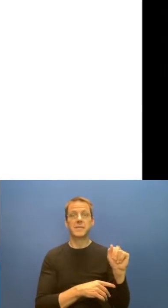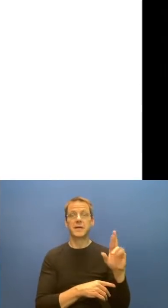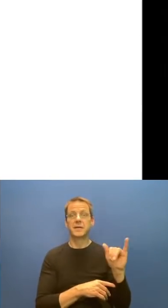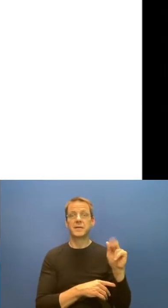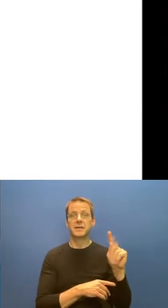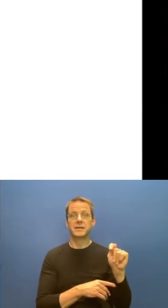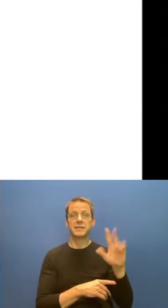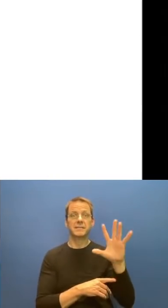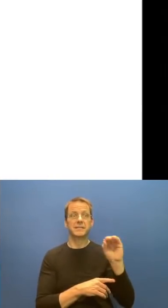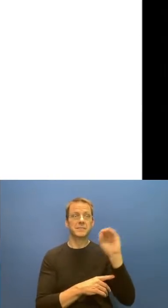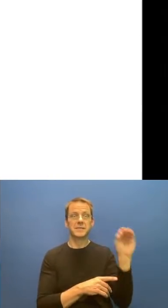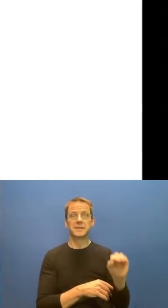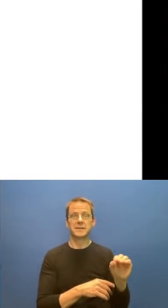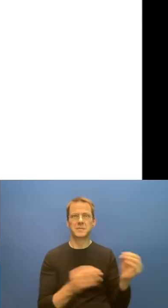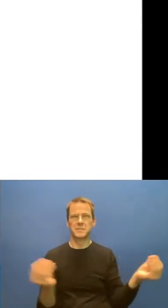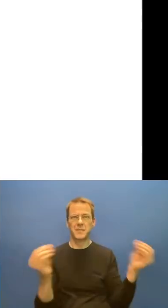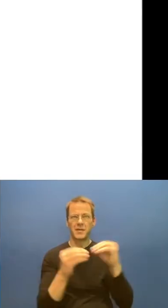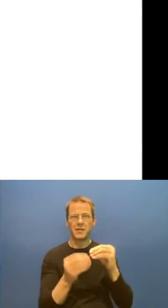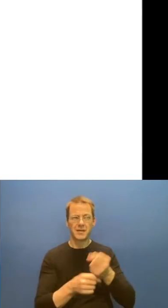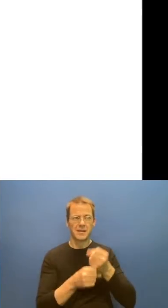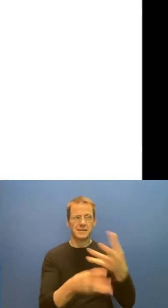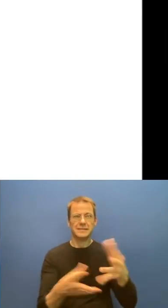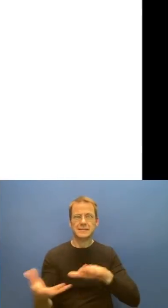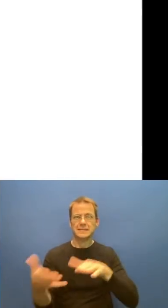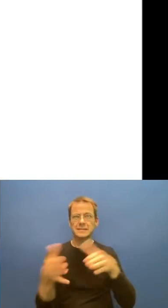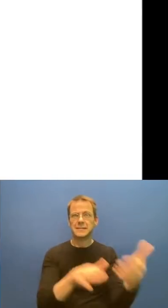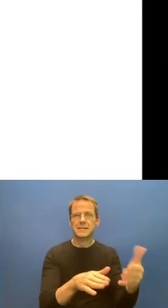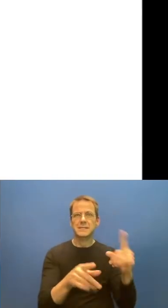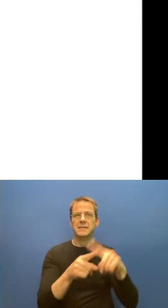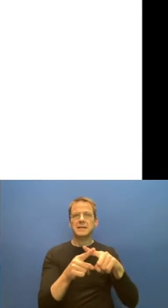and that's counterintuitive. We always think, well, we want to have